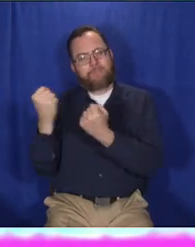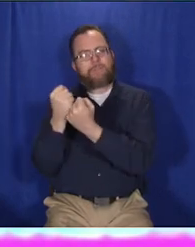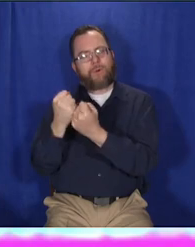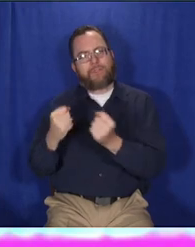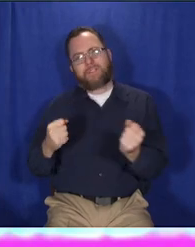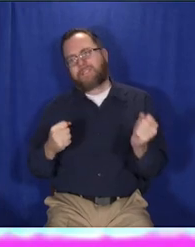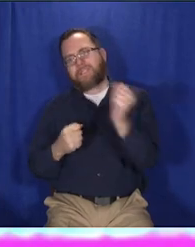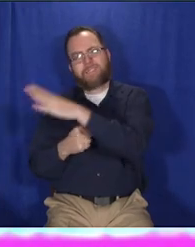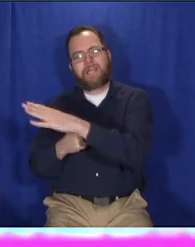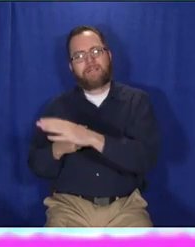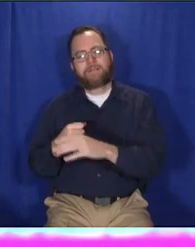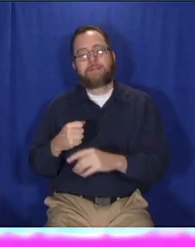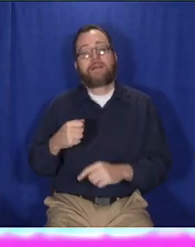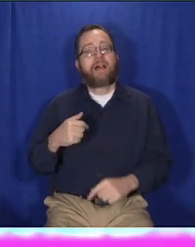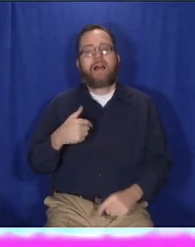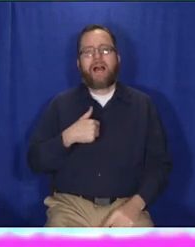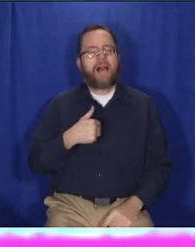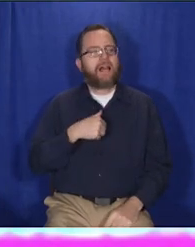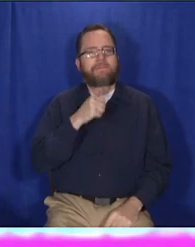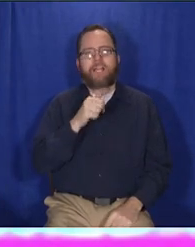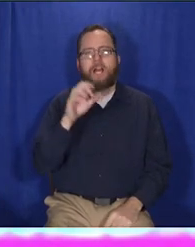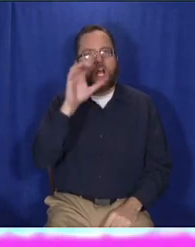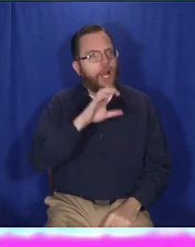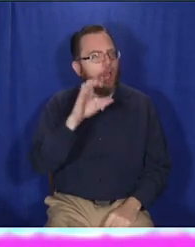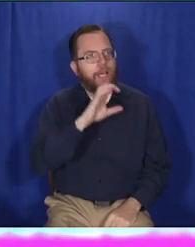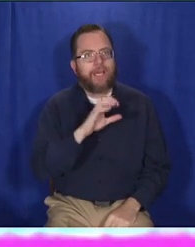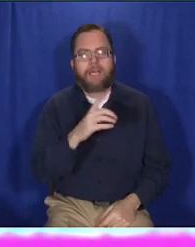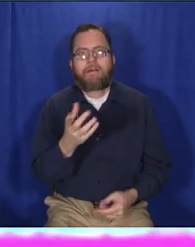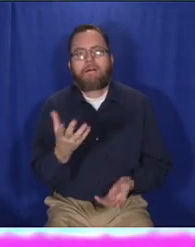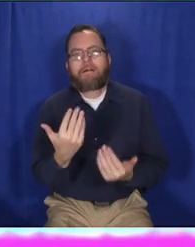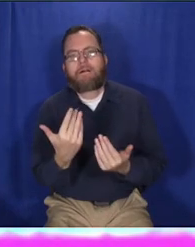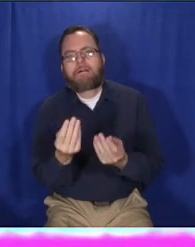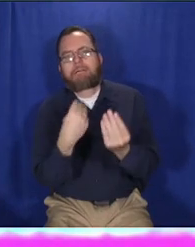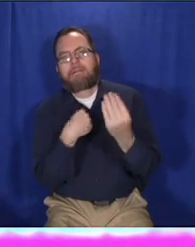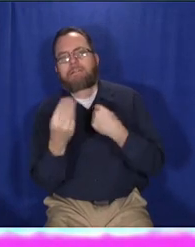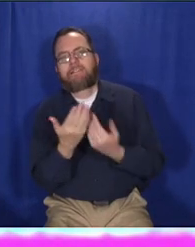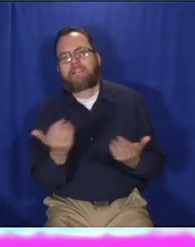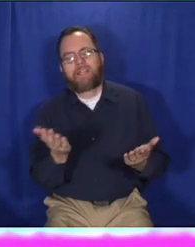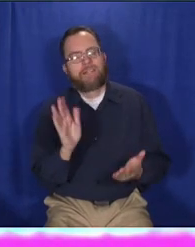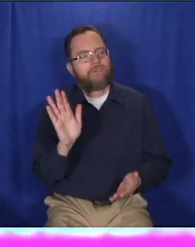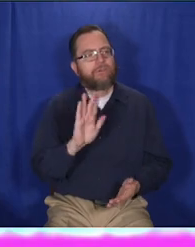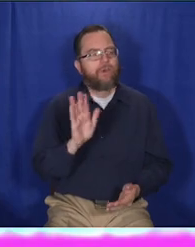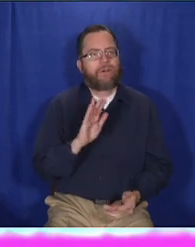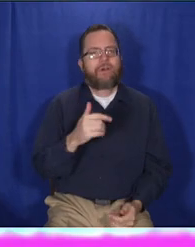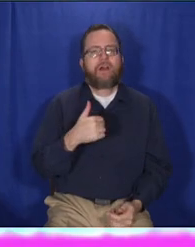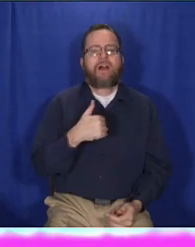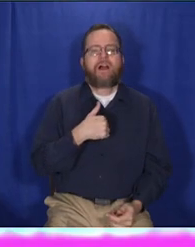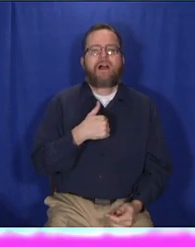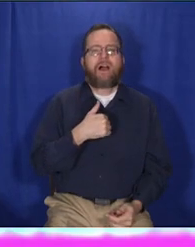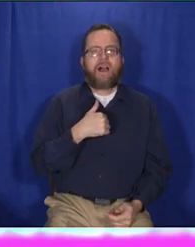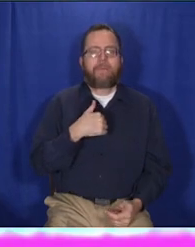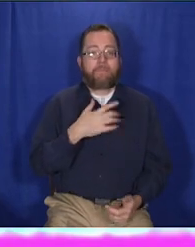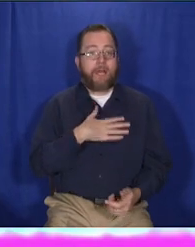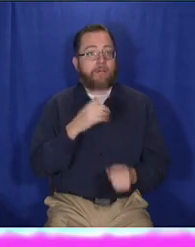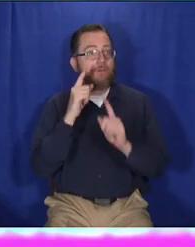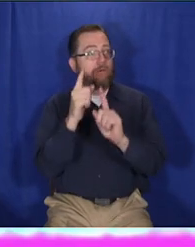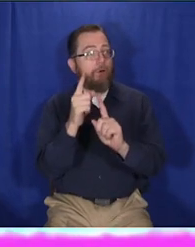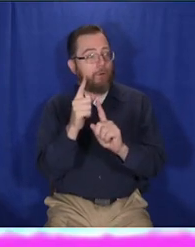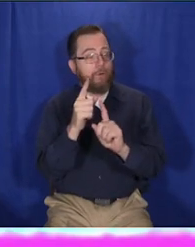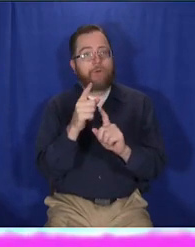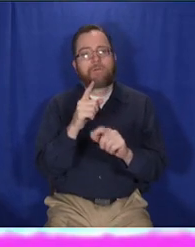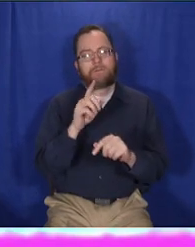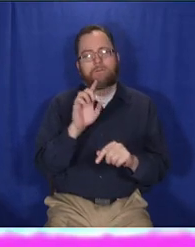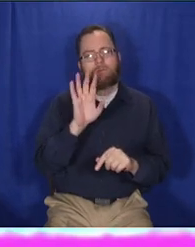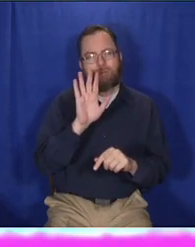that I seek the gift, but I seek the profit which increases to your account. I